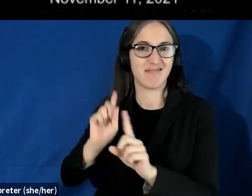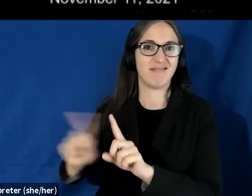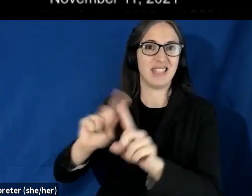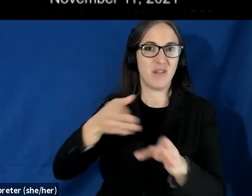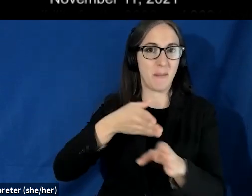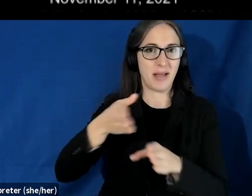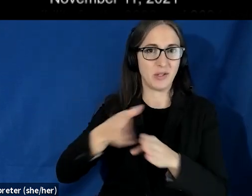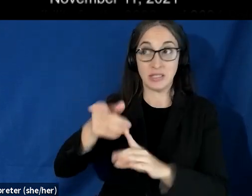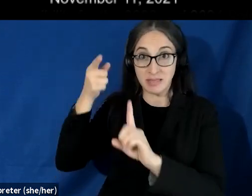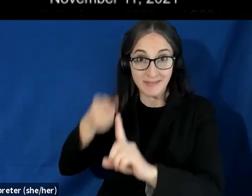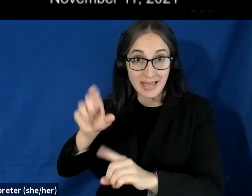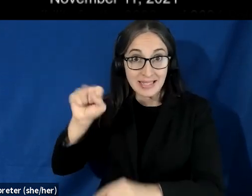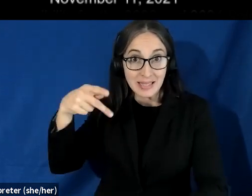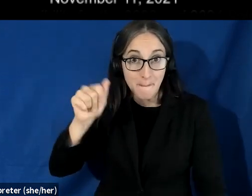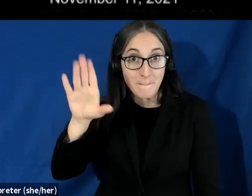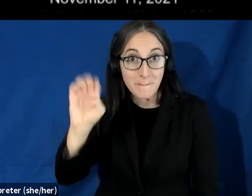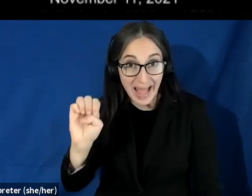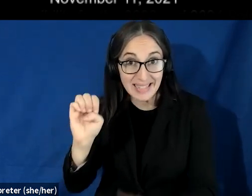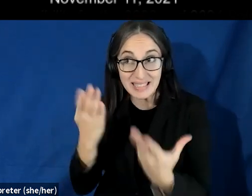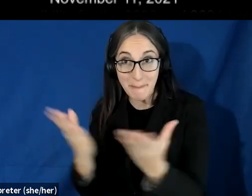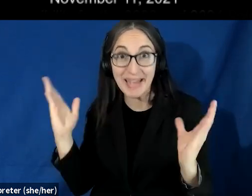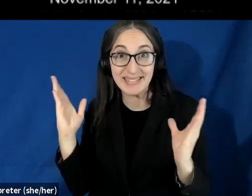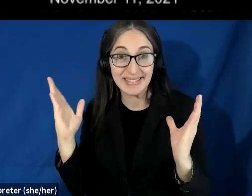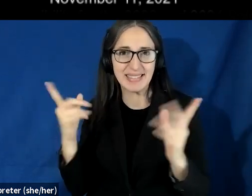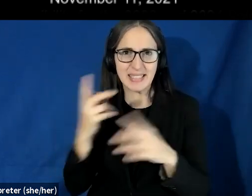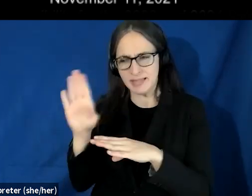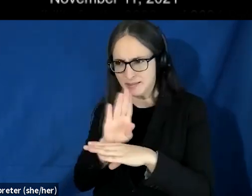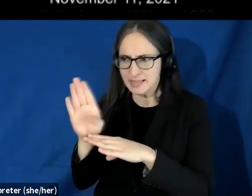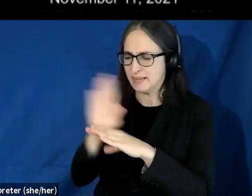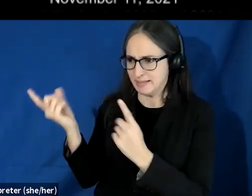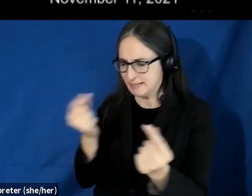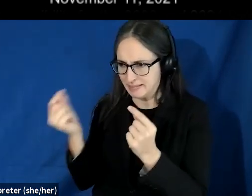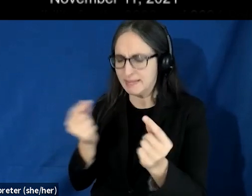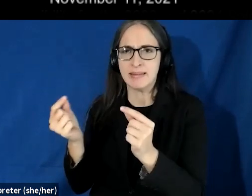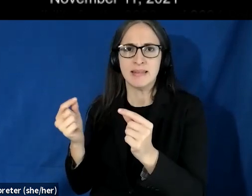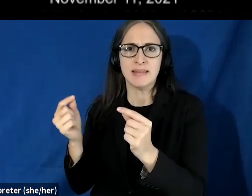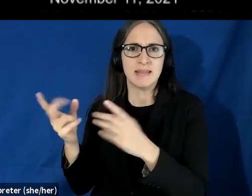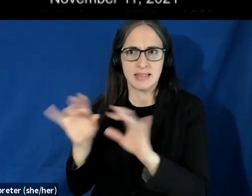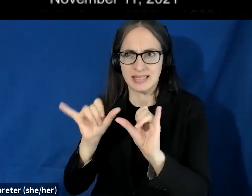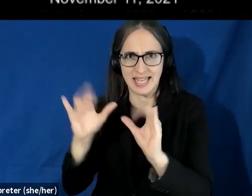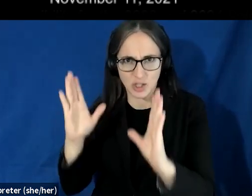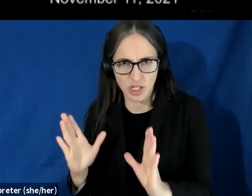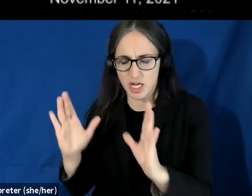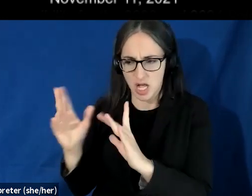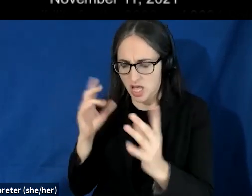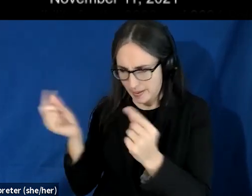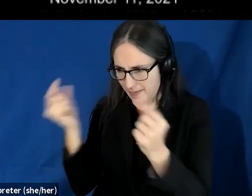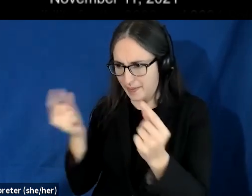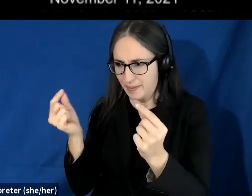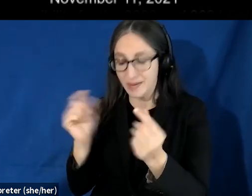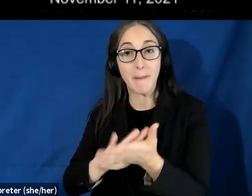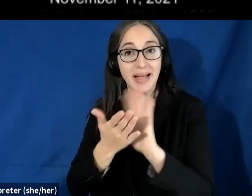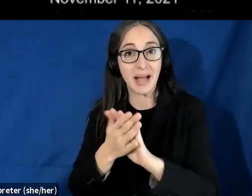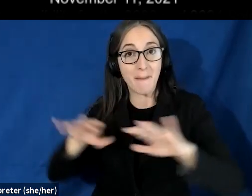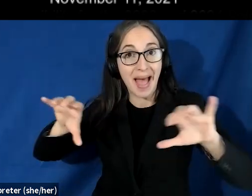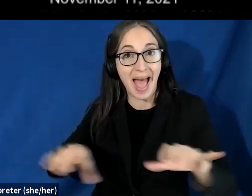sector, you're usually super busy, and specifically when you're an engineer. and you can't be an activist in this